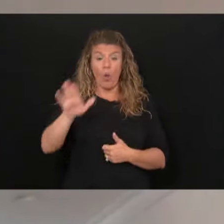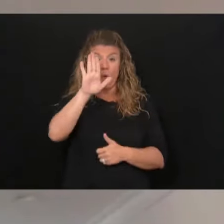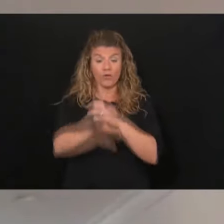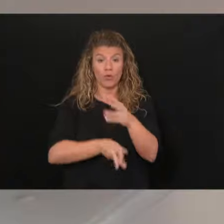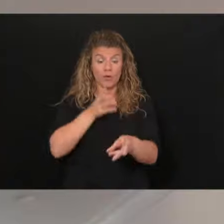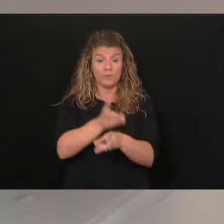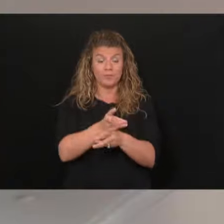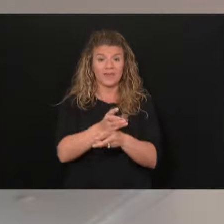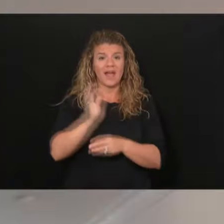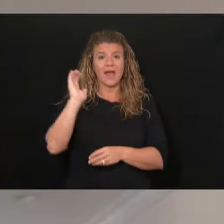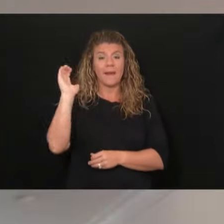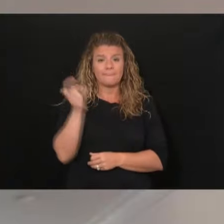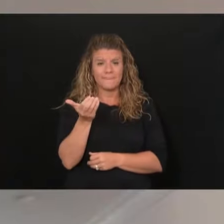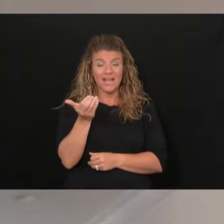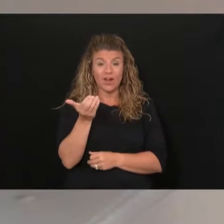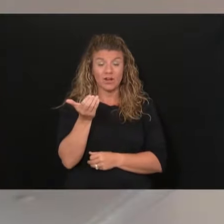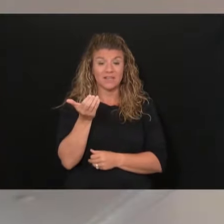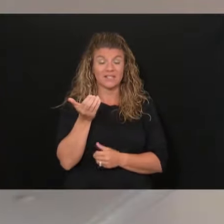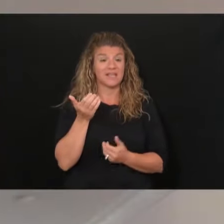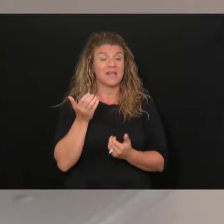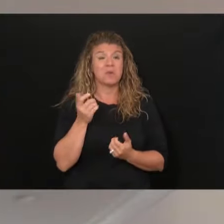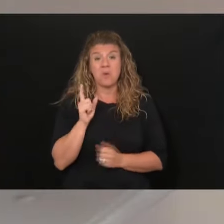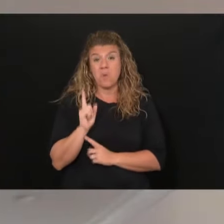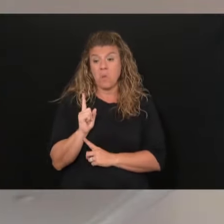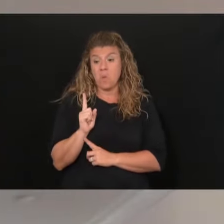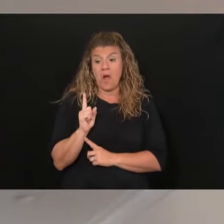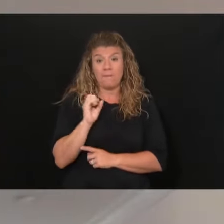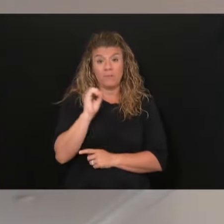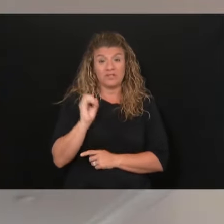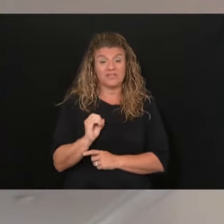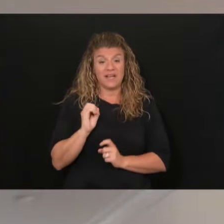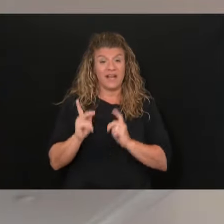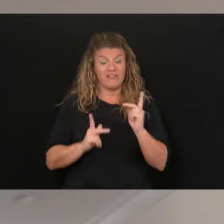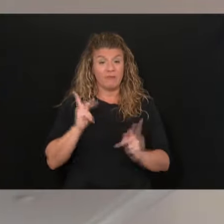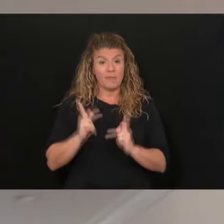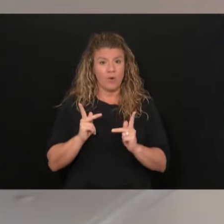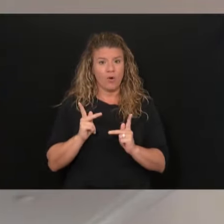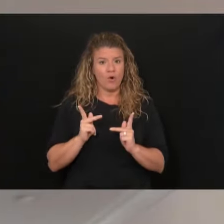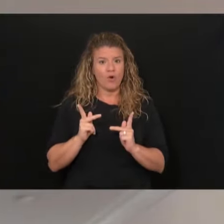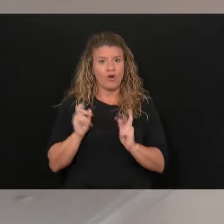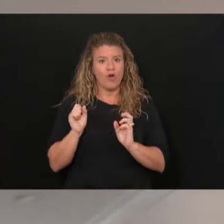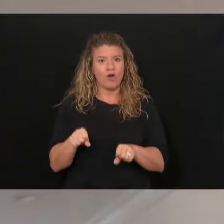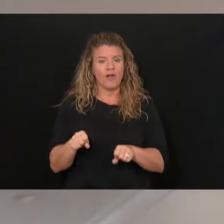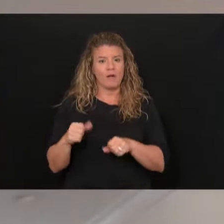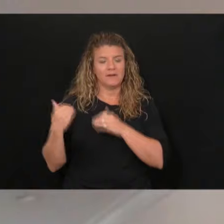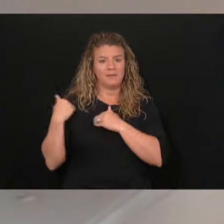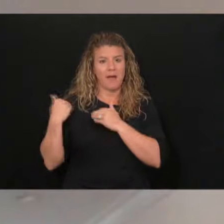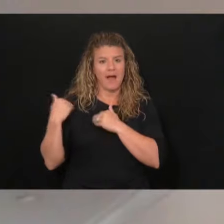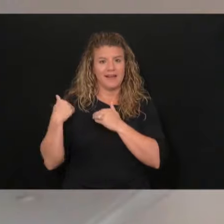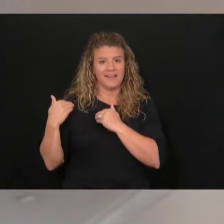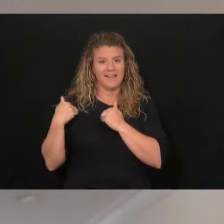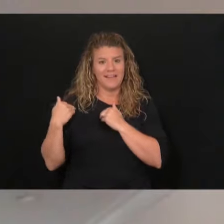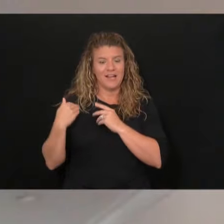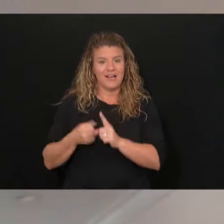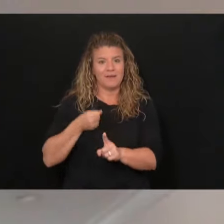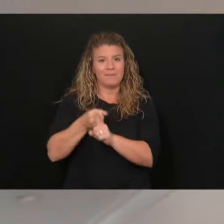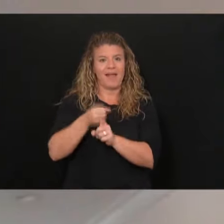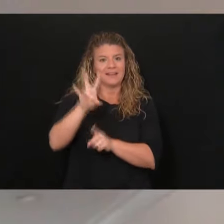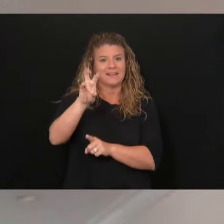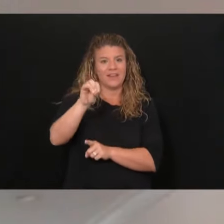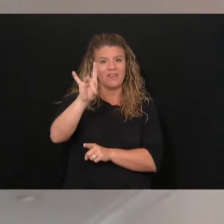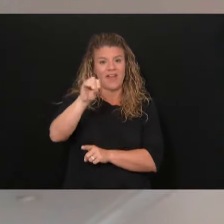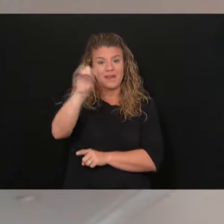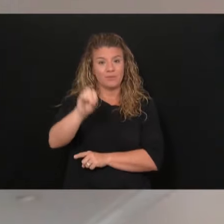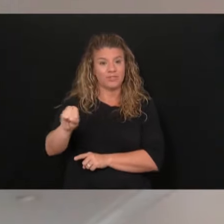that as few as 1% of people may be responsible for up to 70 or 80% of the spread,